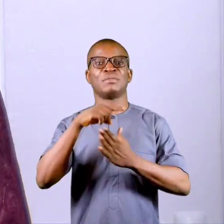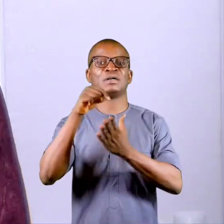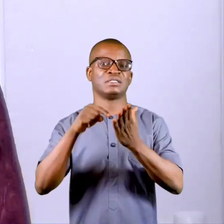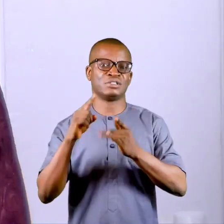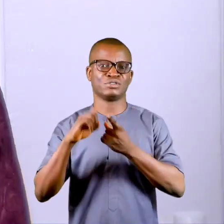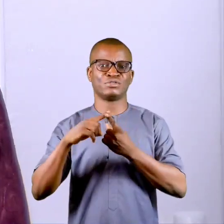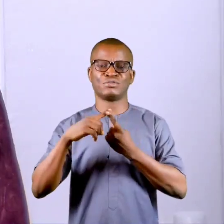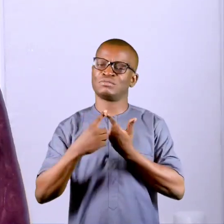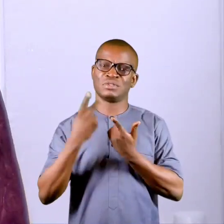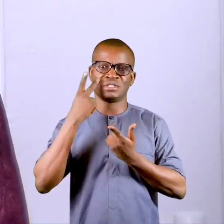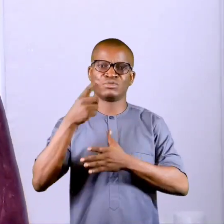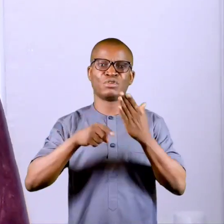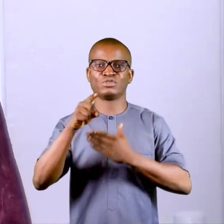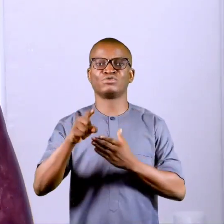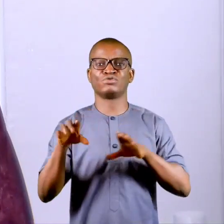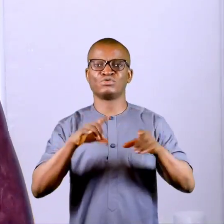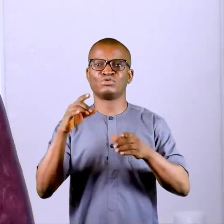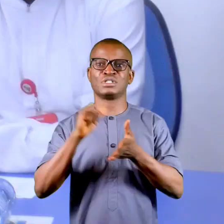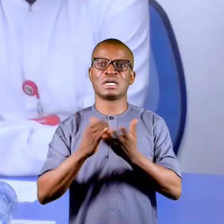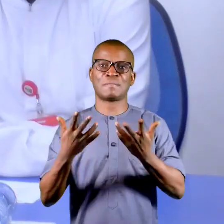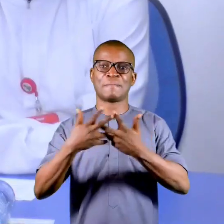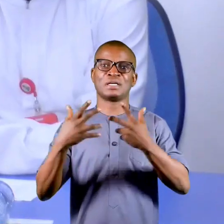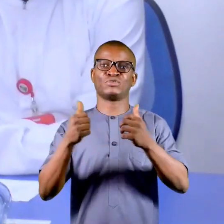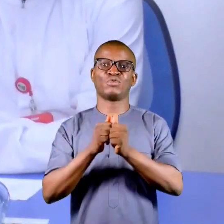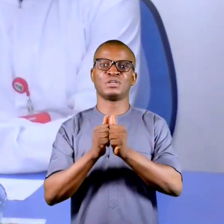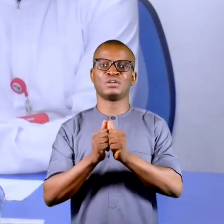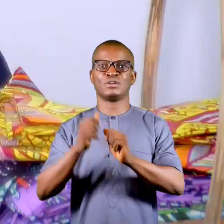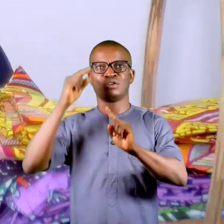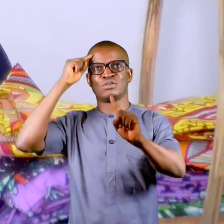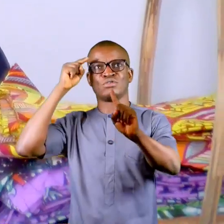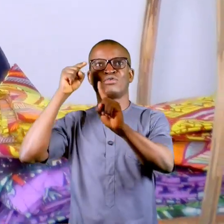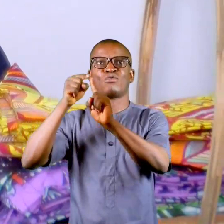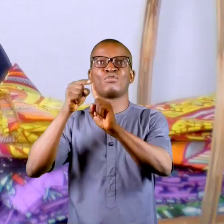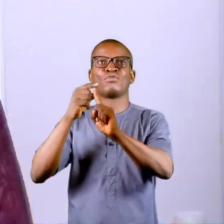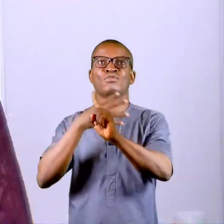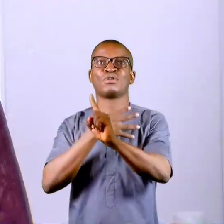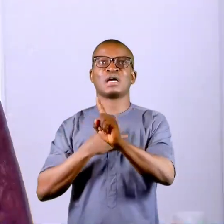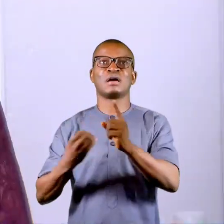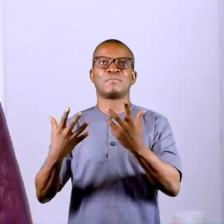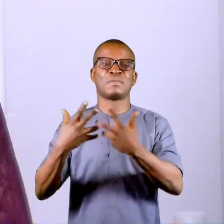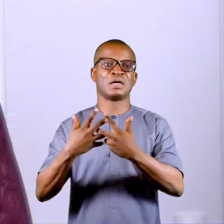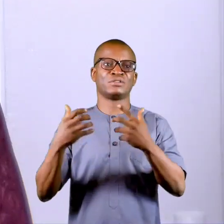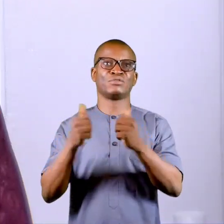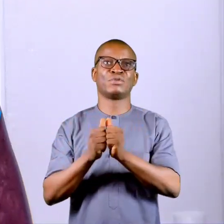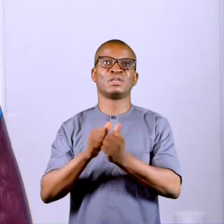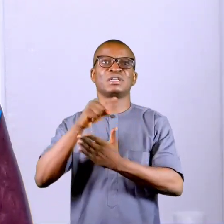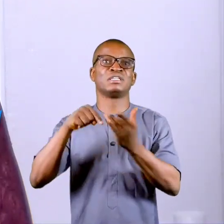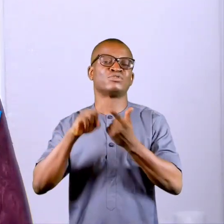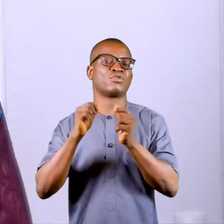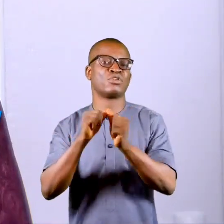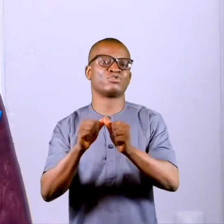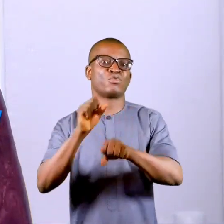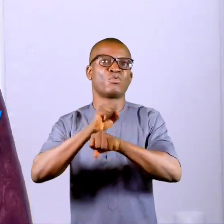you do. We see what you do. It aligns with our objectives, and, we would really like to continue